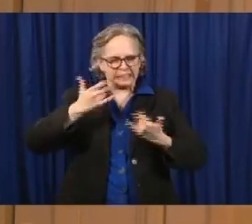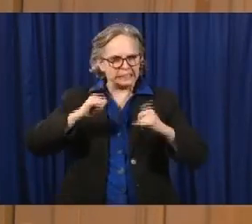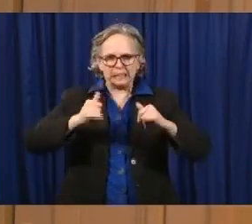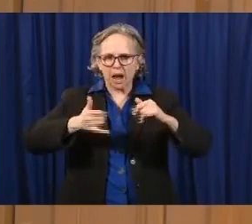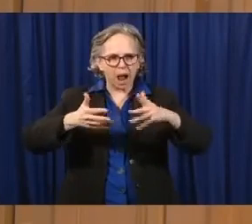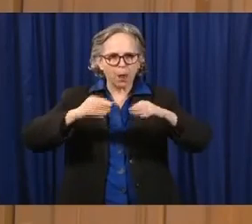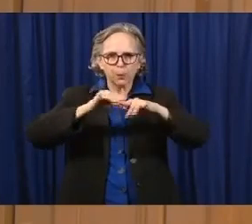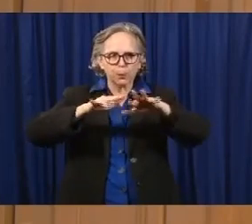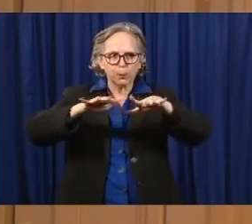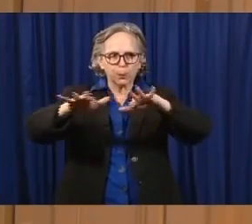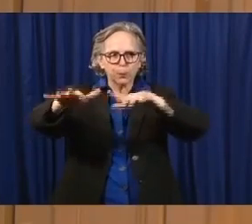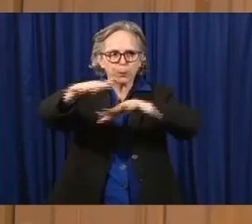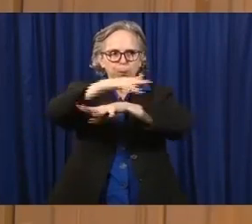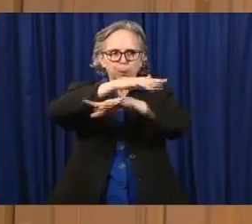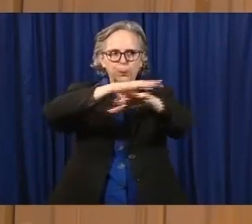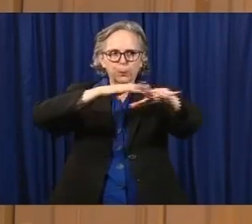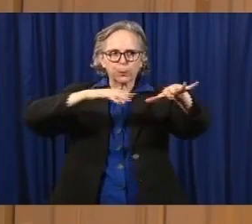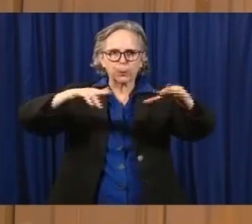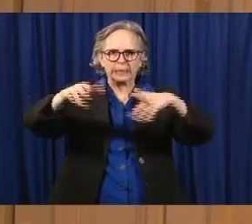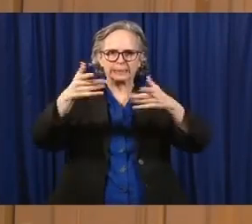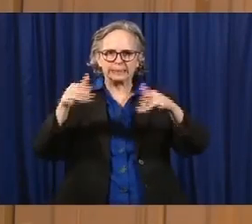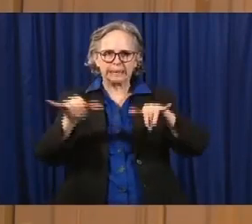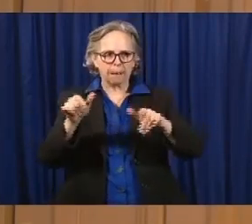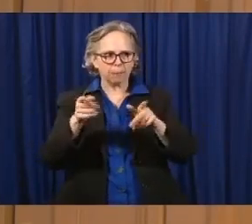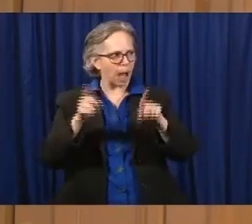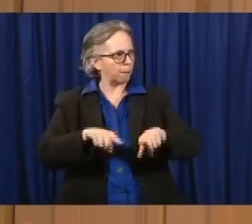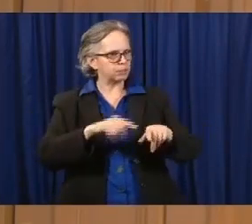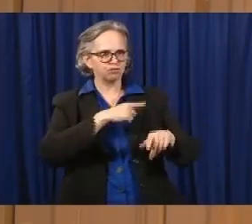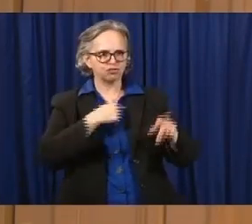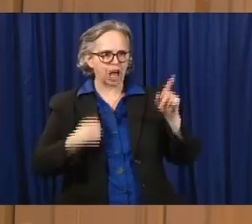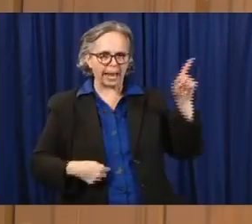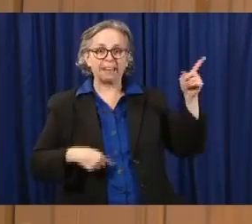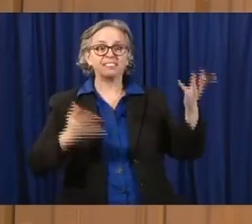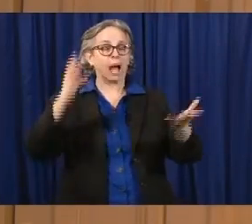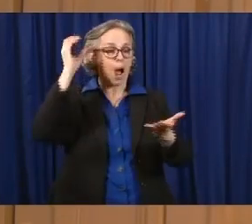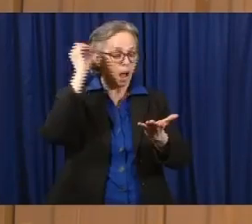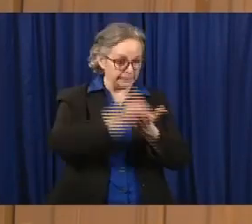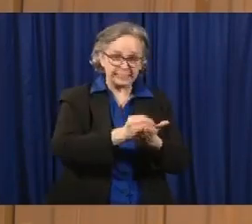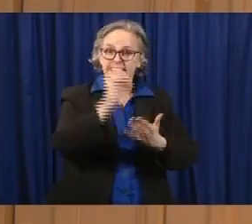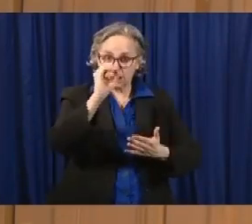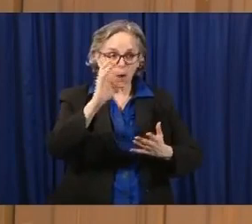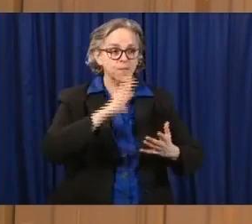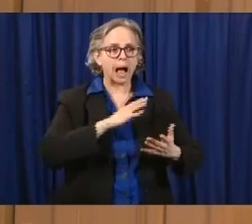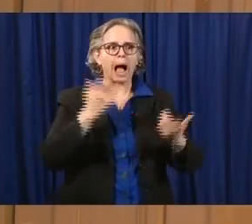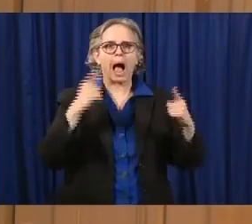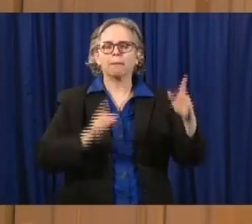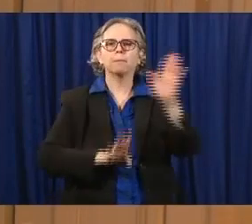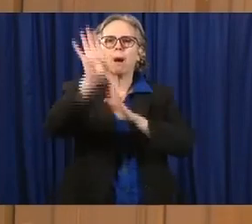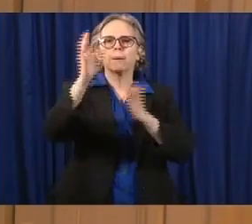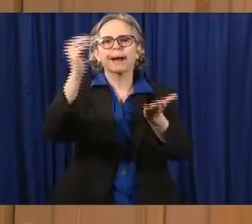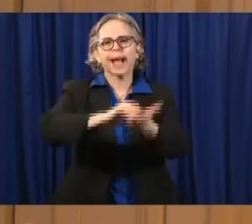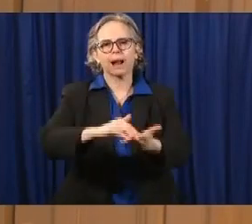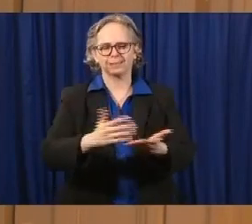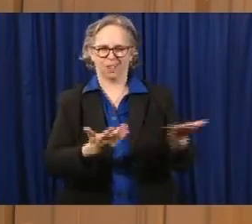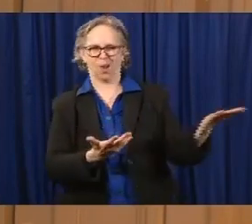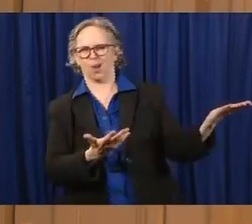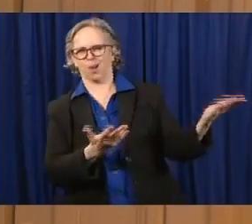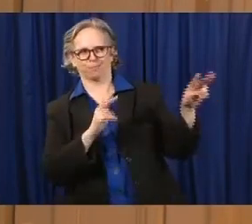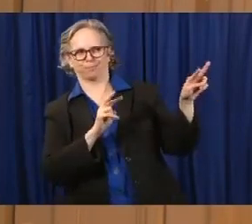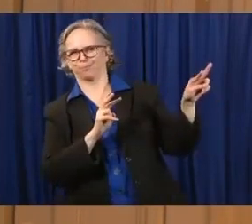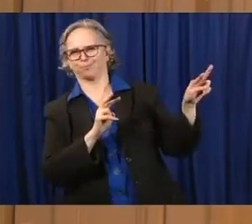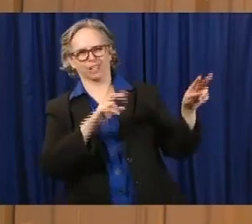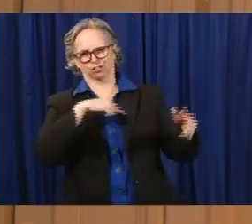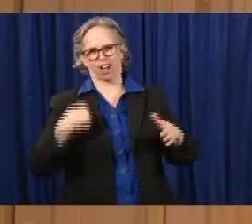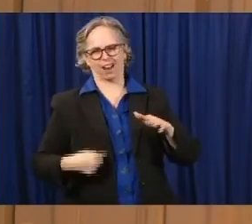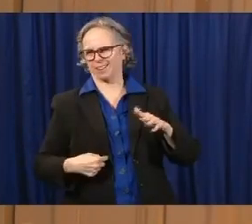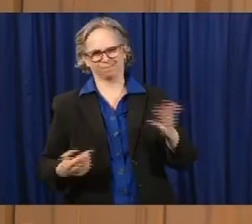uptick. What I am building right now is the ability to have the best numbers possible, and it's been very hard. We still